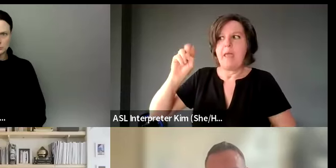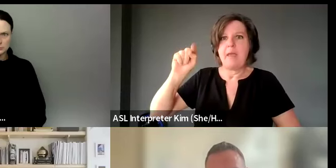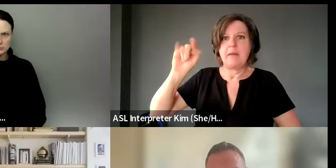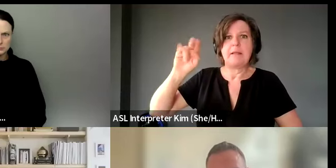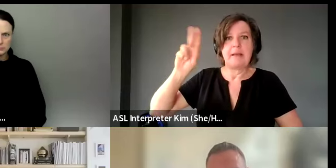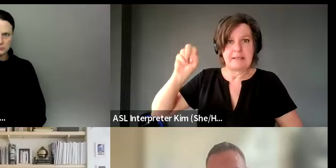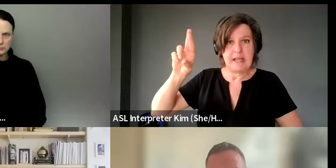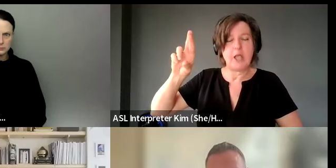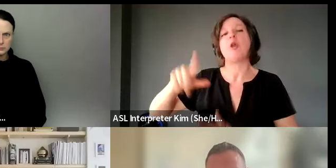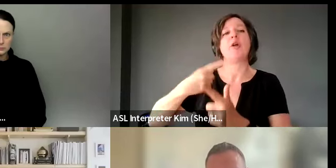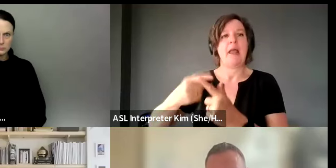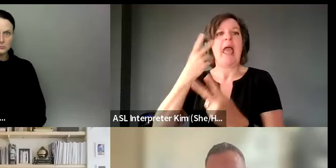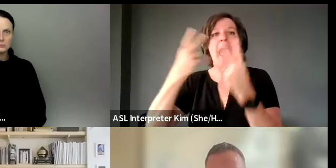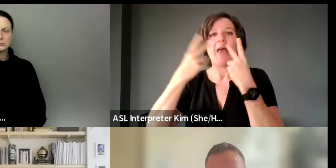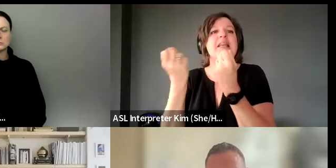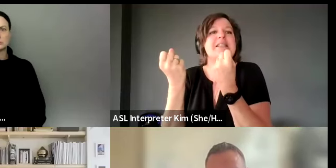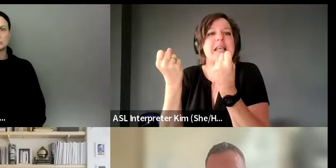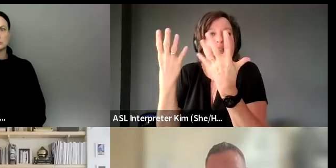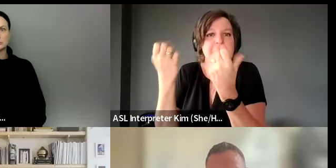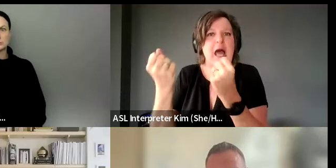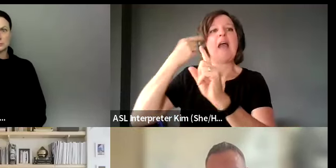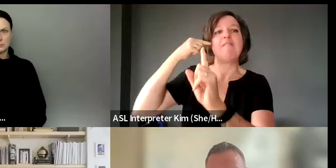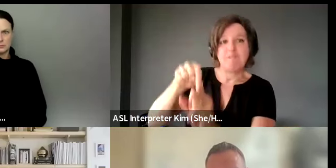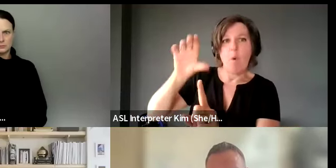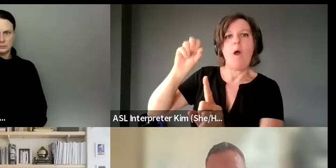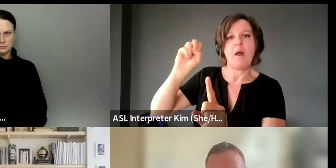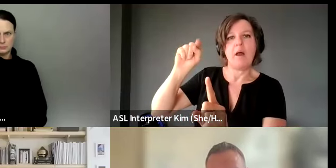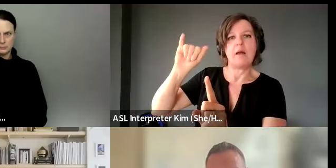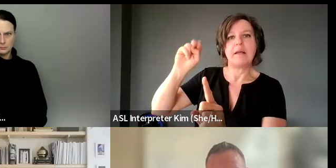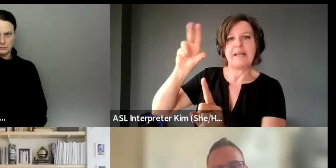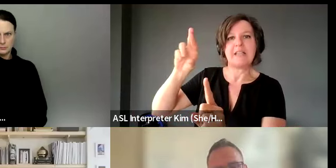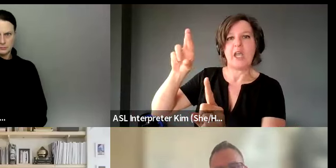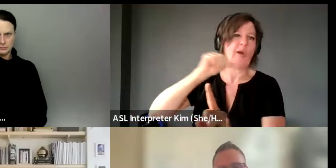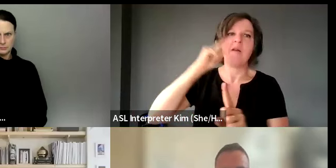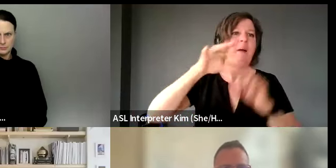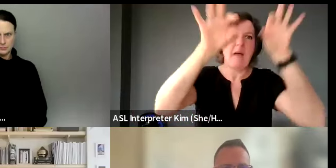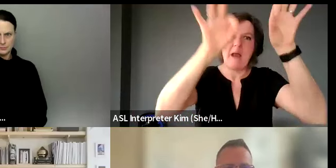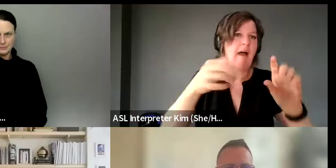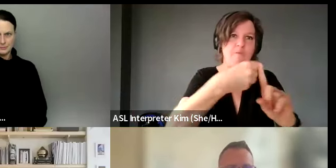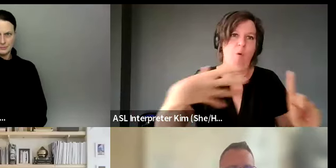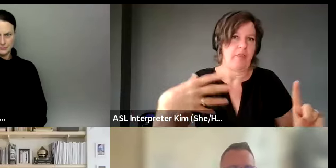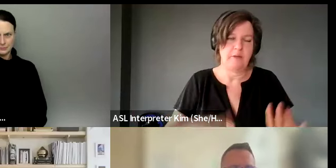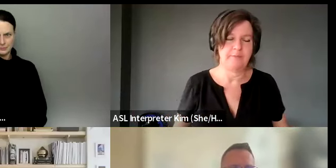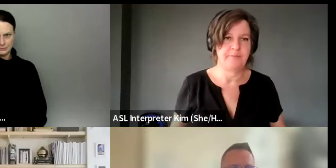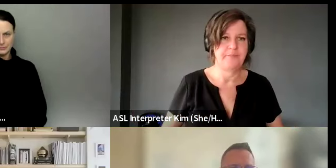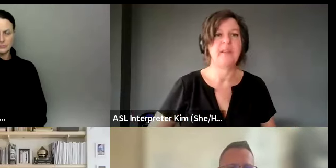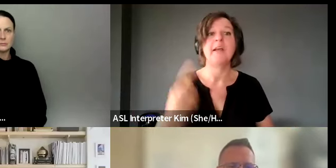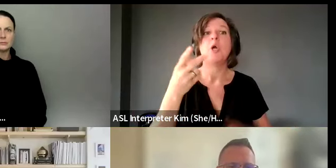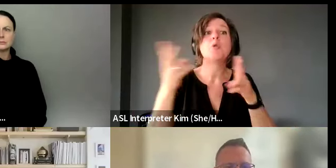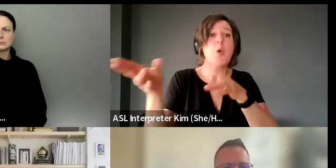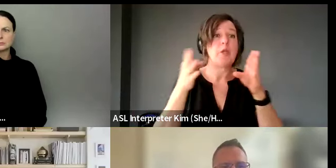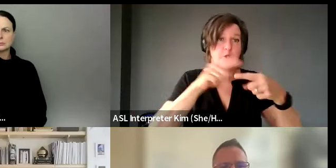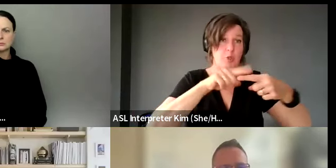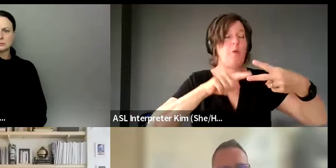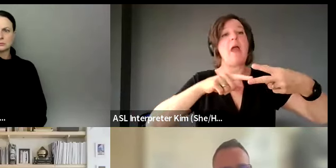Our glossary is to show how to sign it. And so there are two ways of doing it. One in the dropdown where you have the 13 languages,